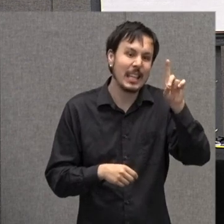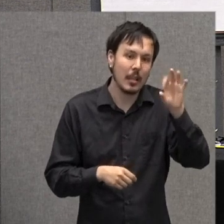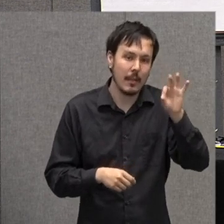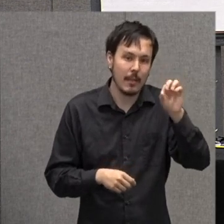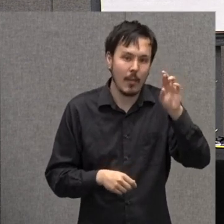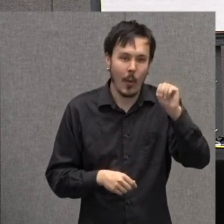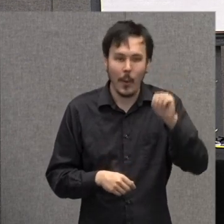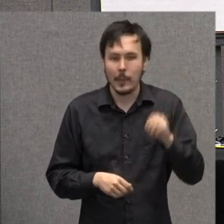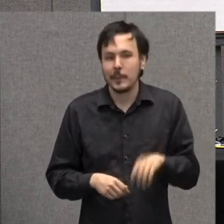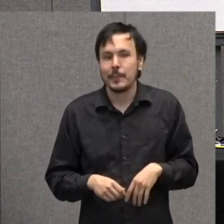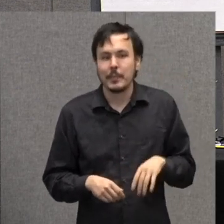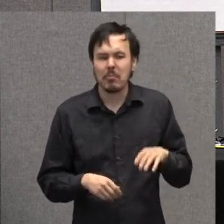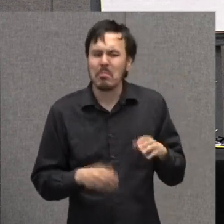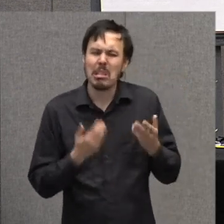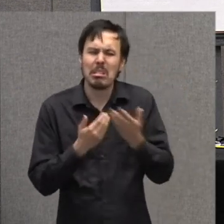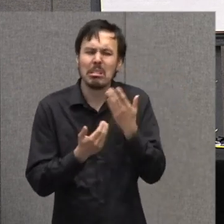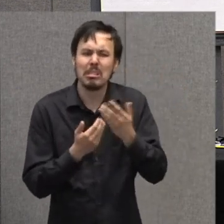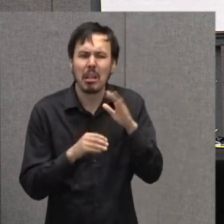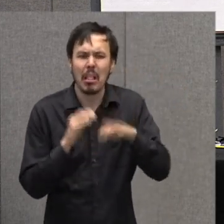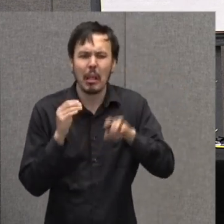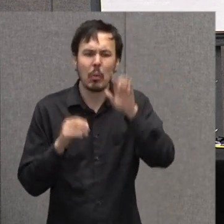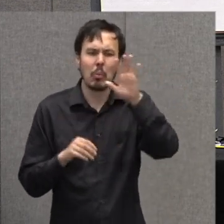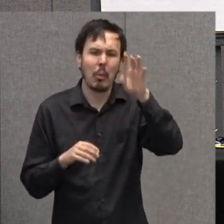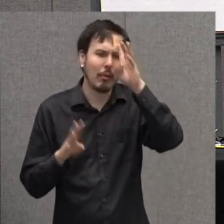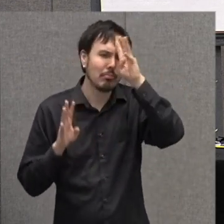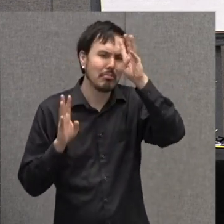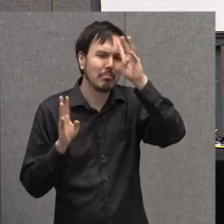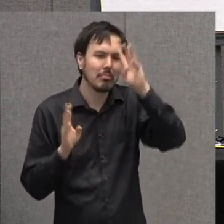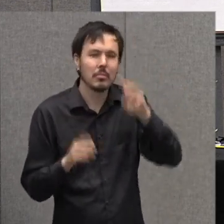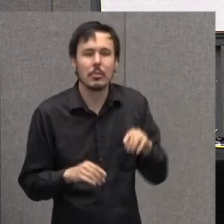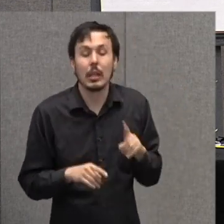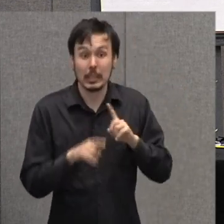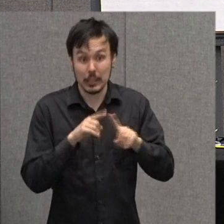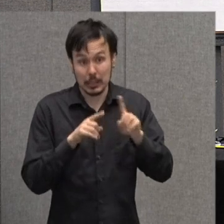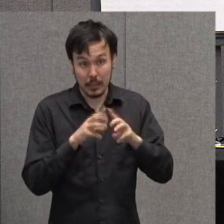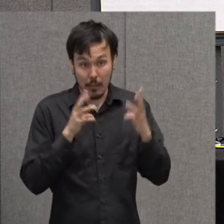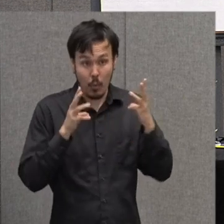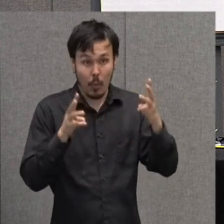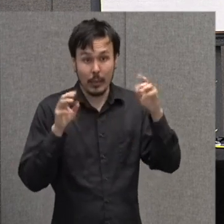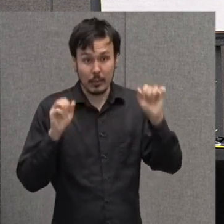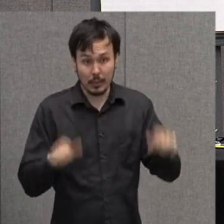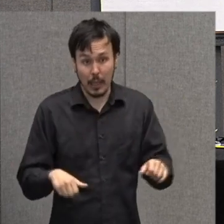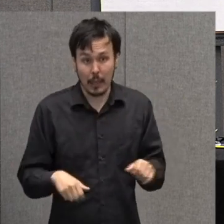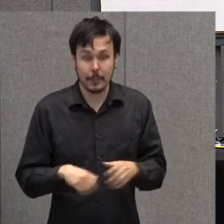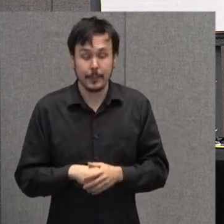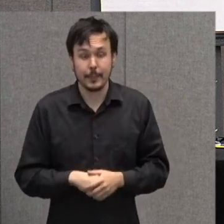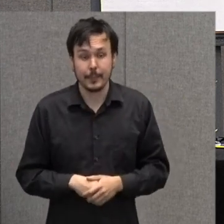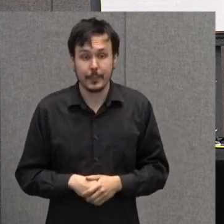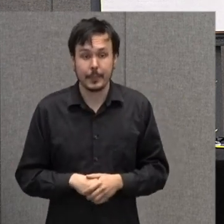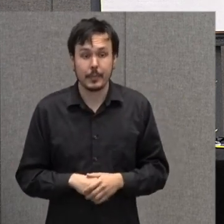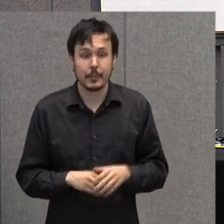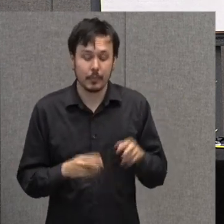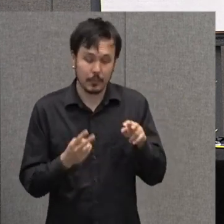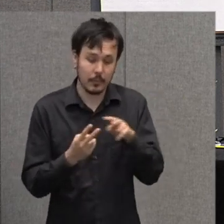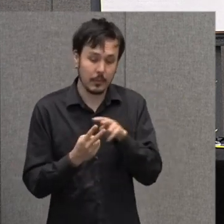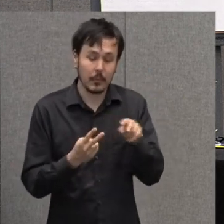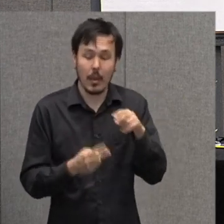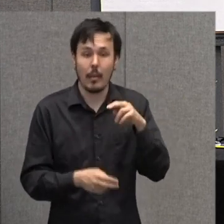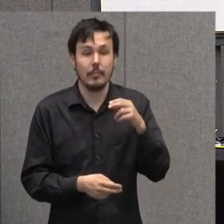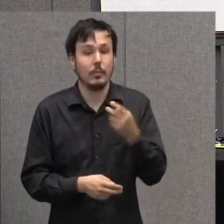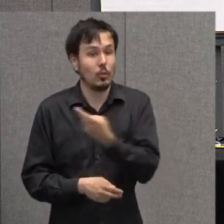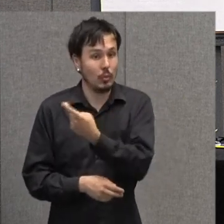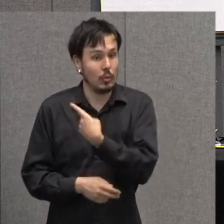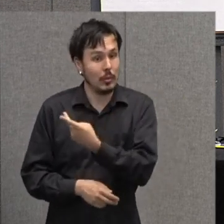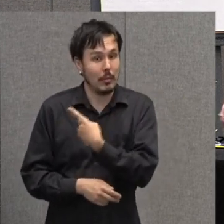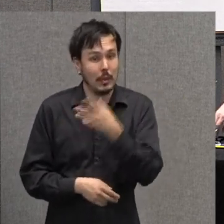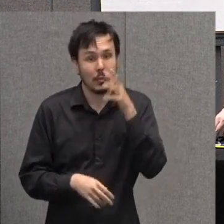little easier than you might think, and there's a number of different ways to do that, which both Mrs. Potter and I will tell you